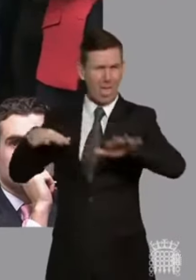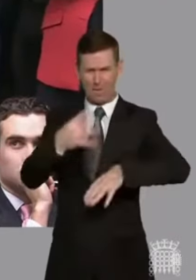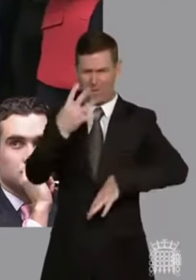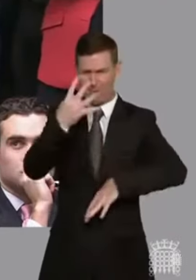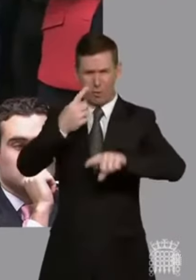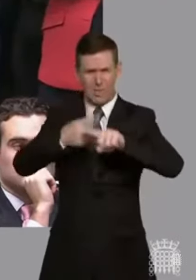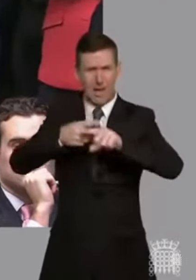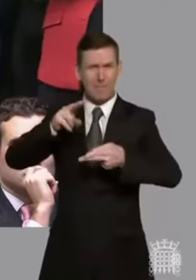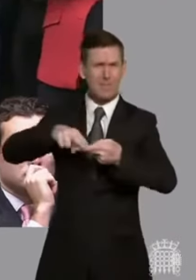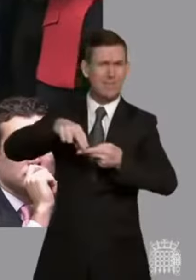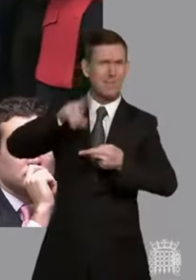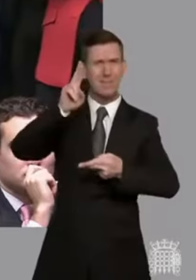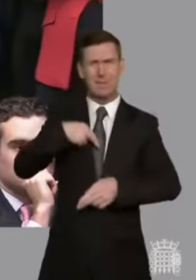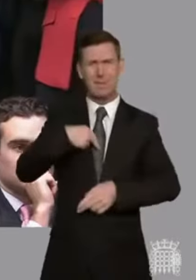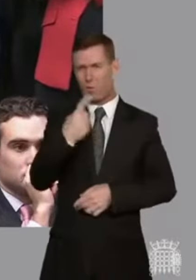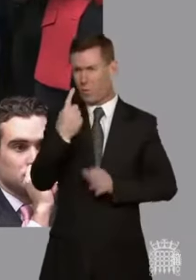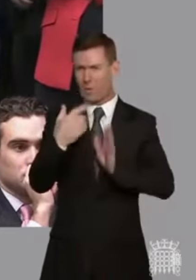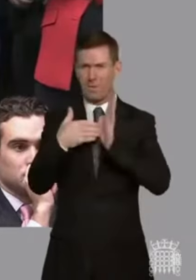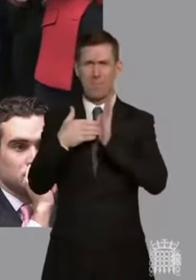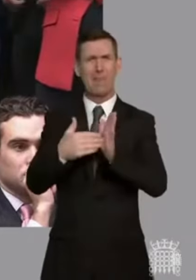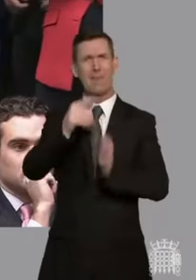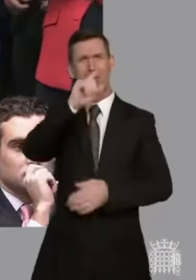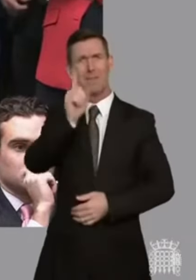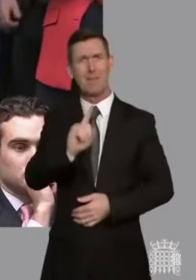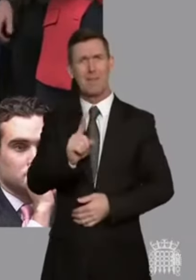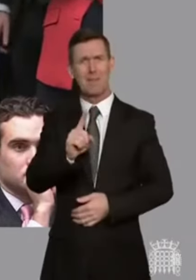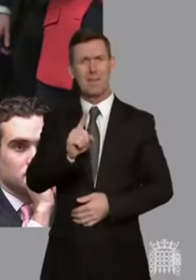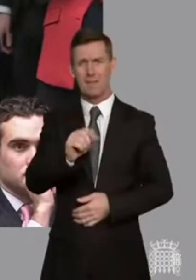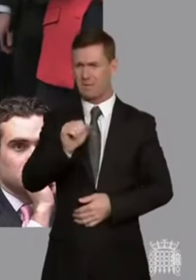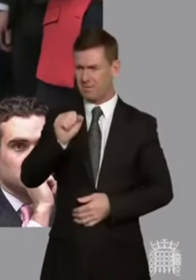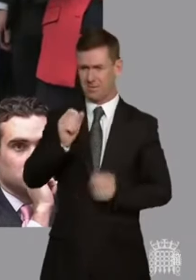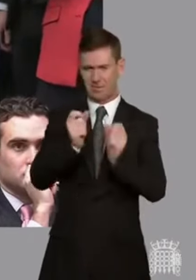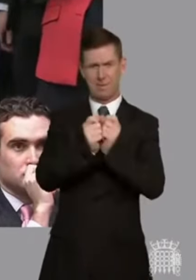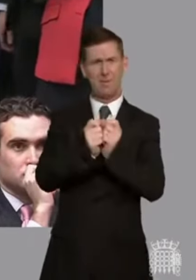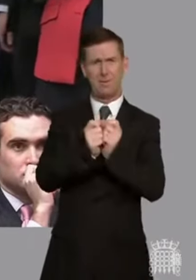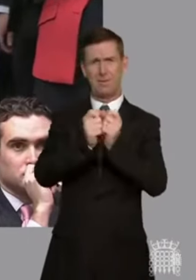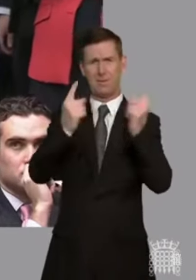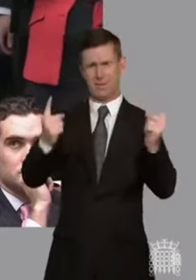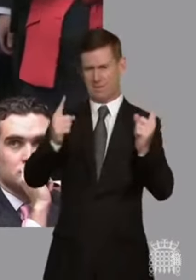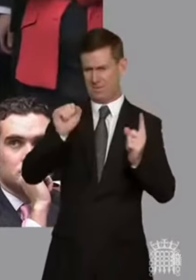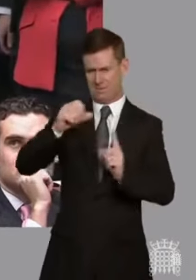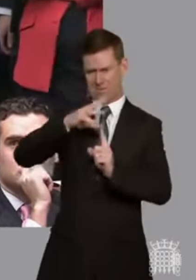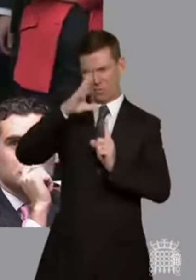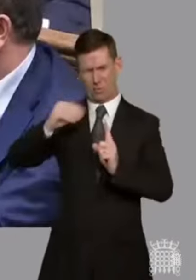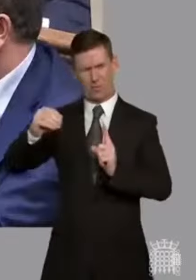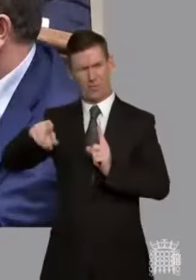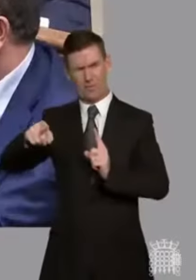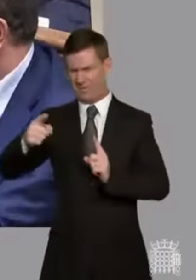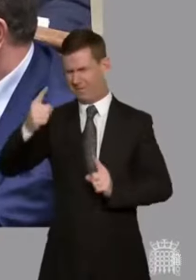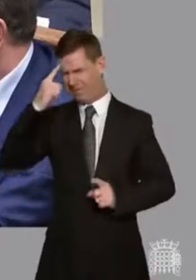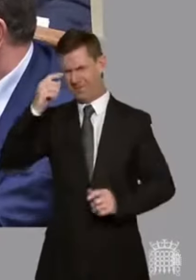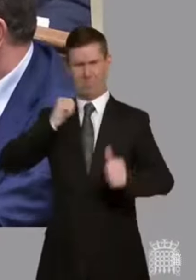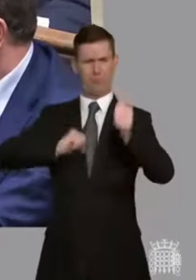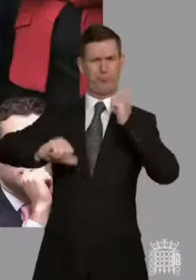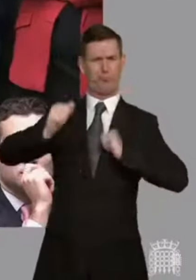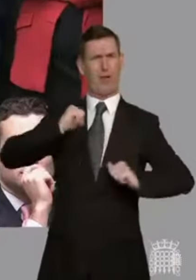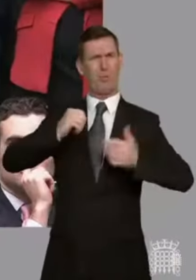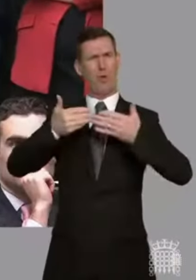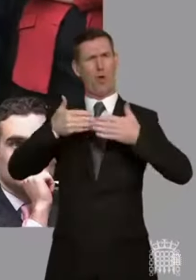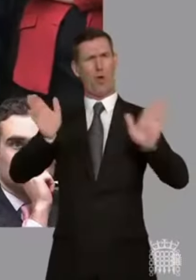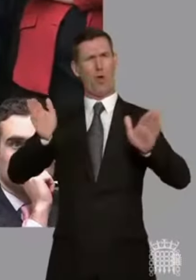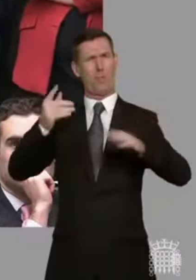has admitted that her party is proud of their open borders experiment on Britain. So will the Prime Minister explain what he